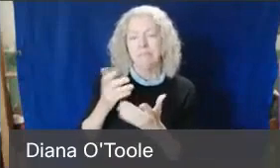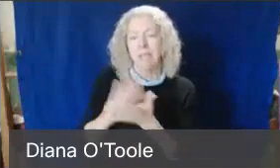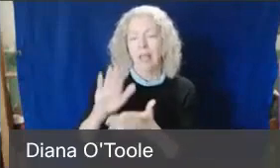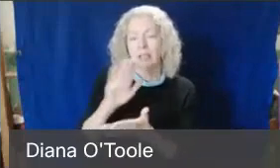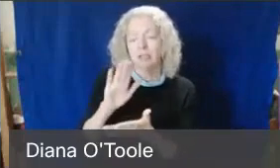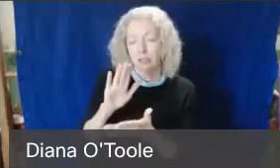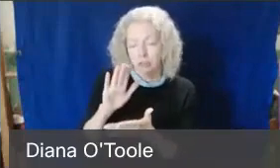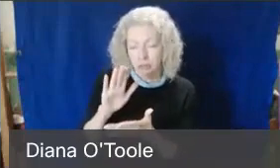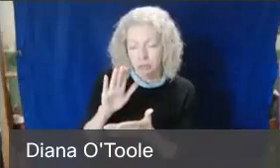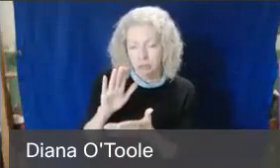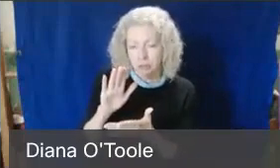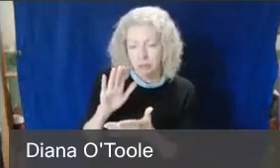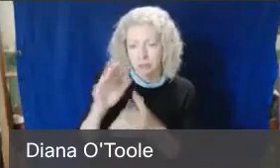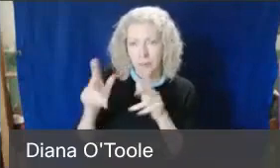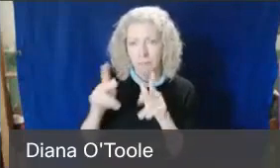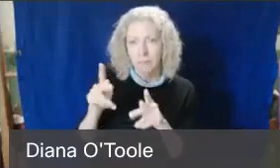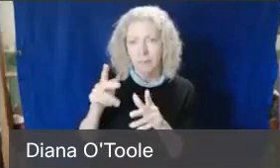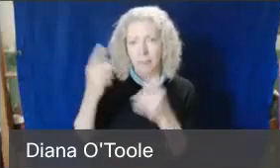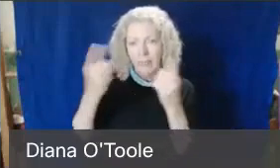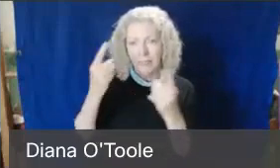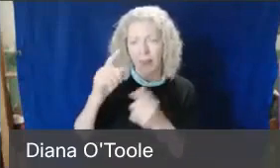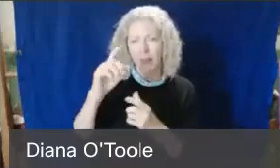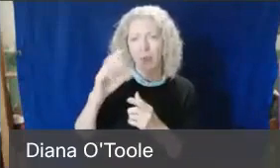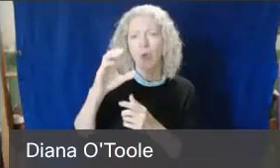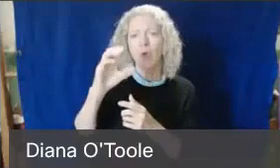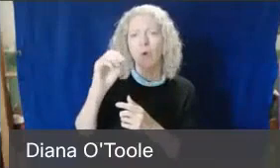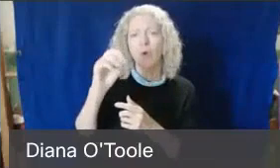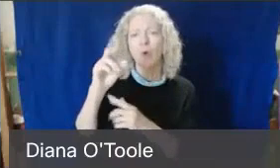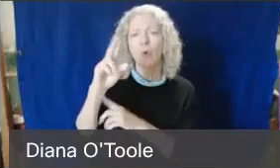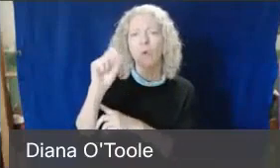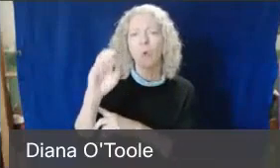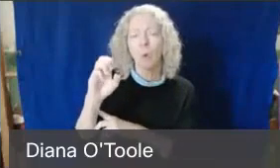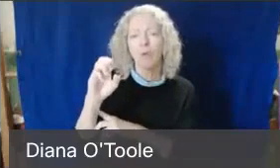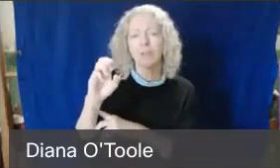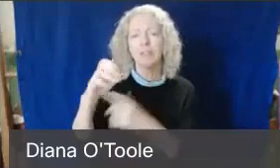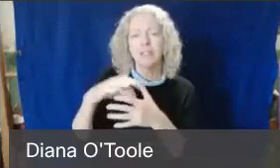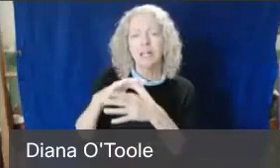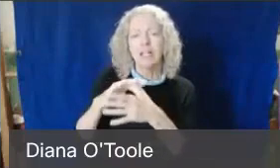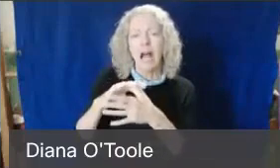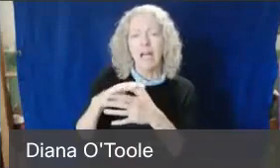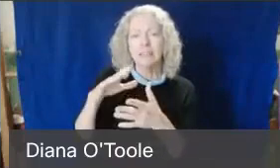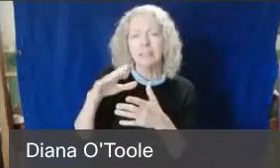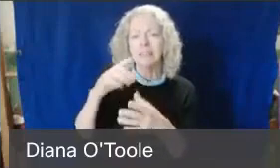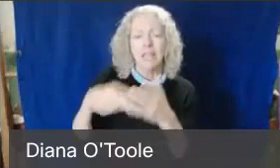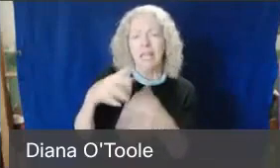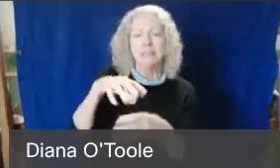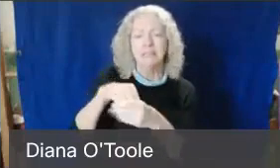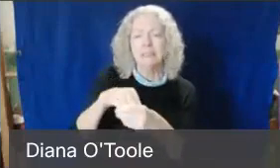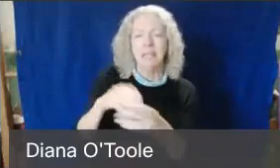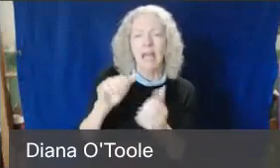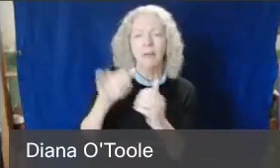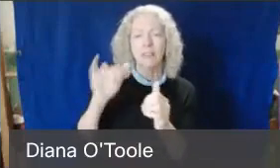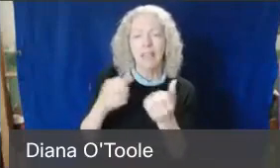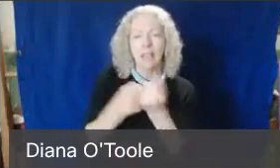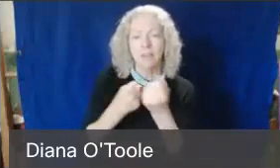course content. How is that pushing a really strong anti-racist intent? And also be a